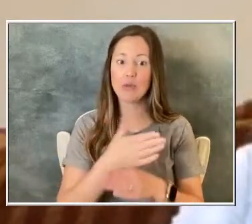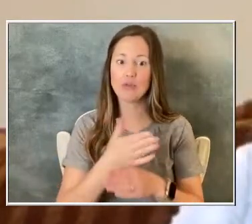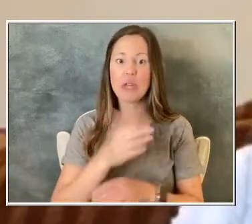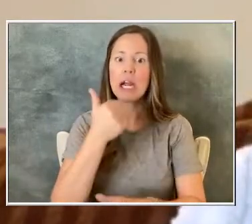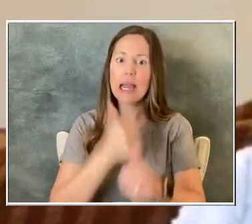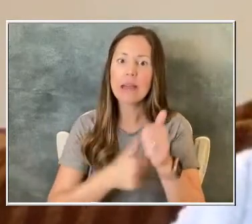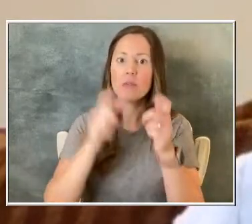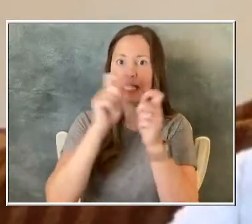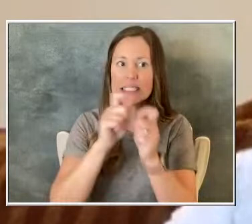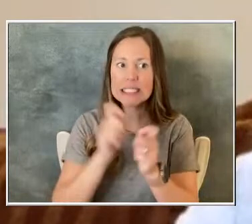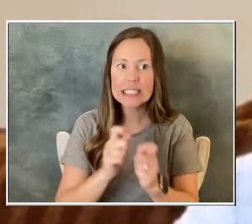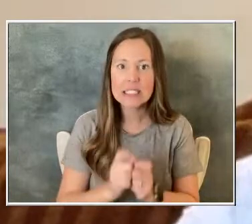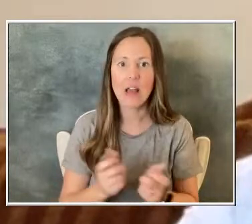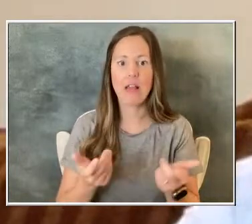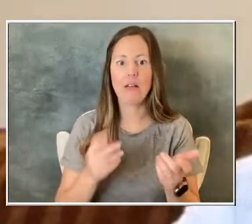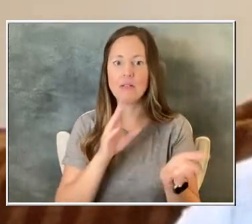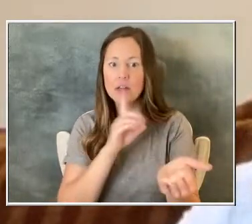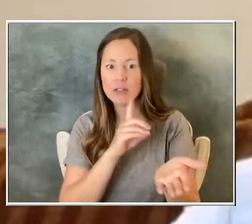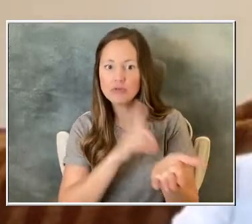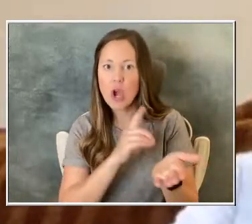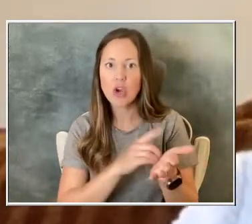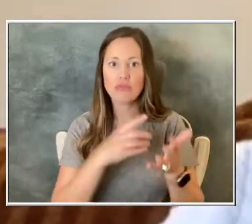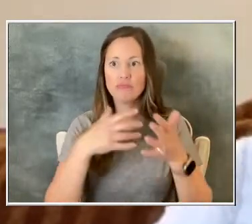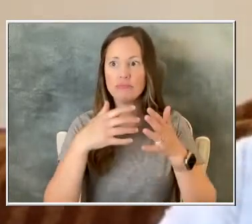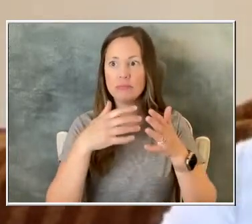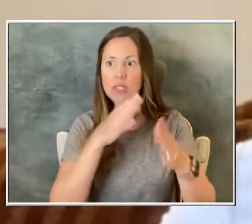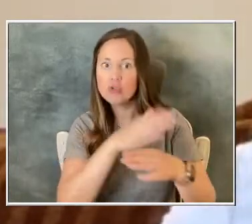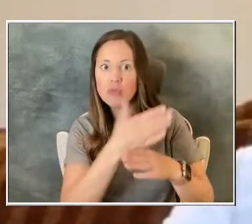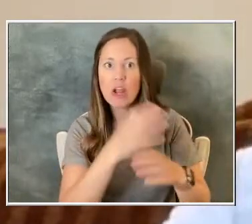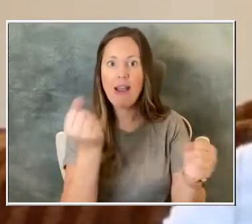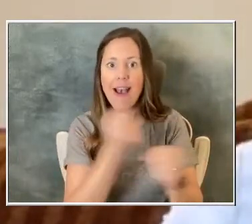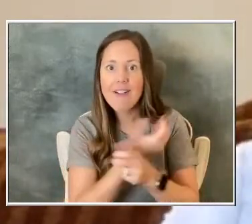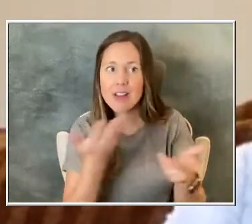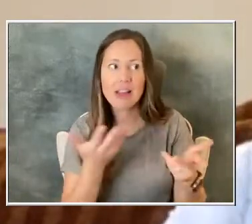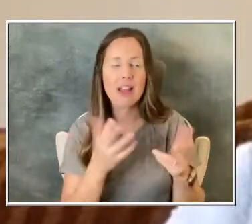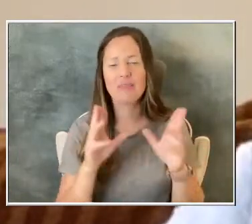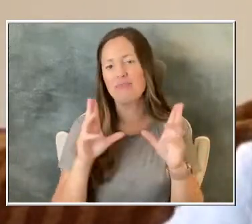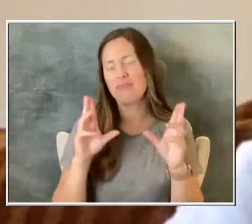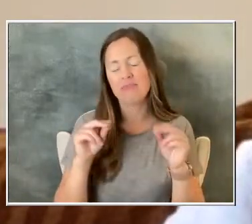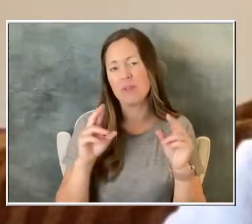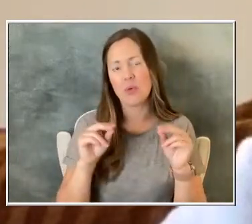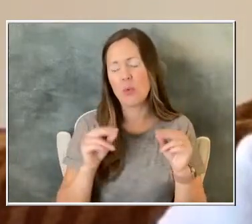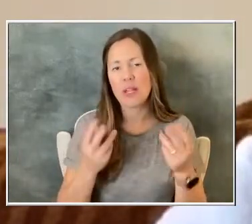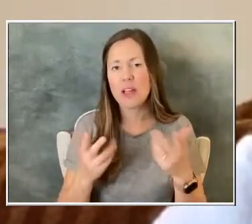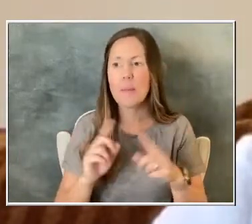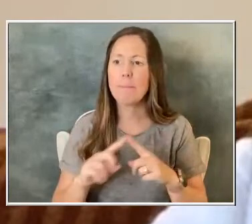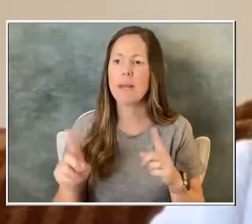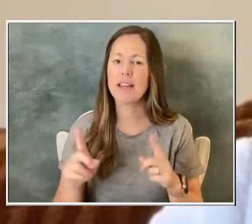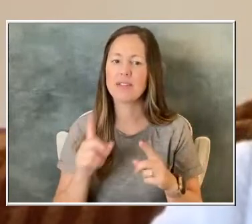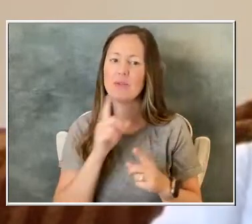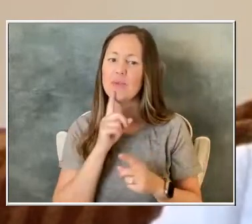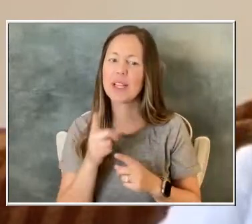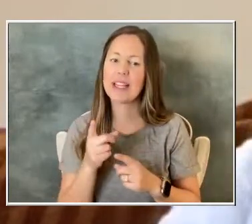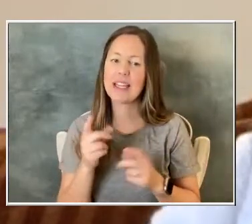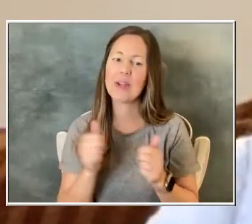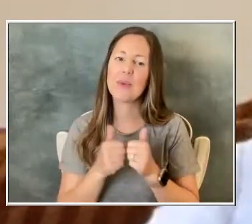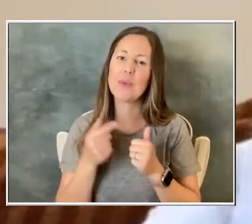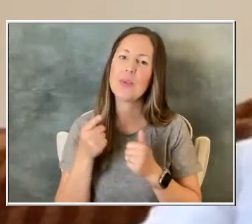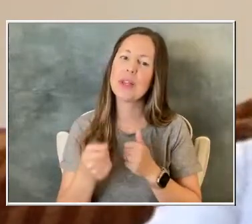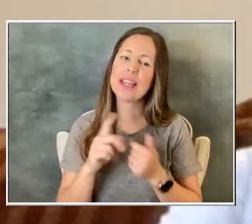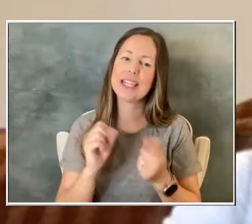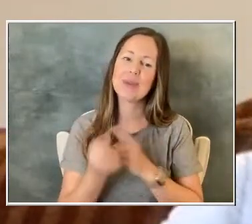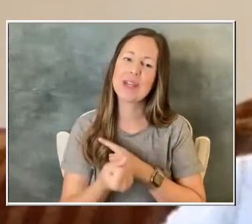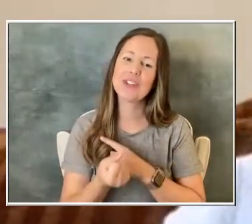with even our friends, and this way we're just close